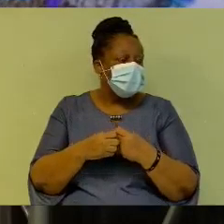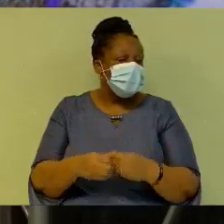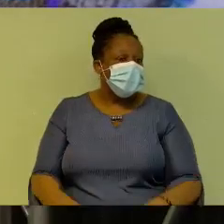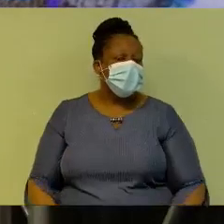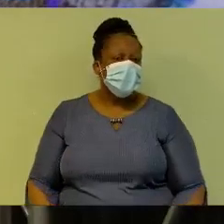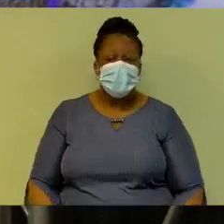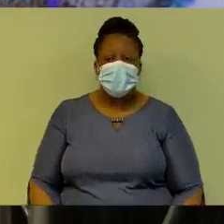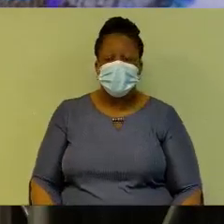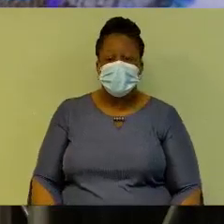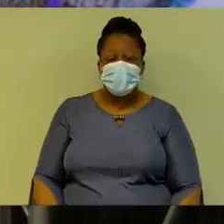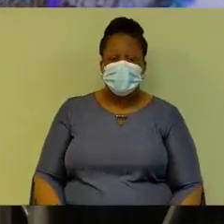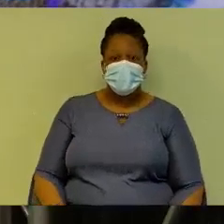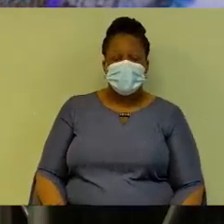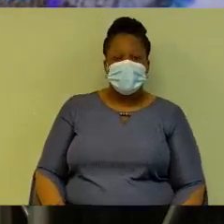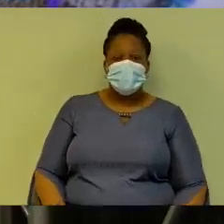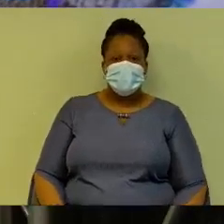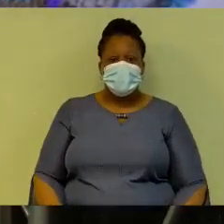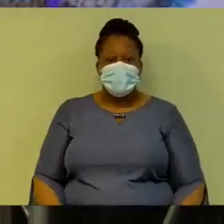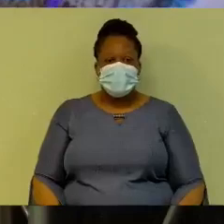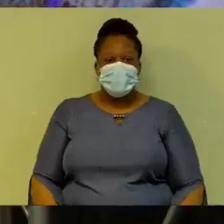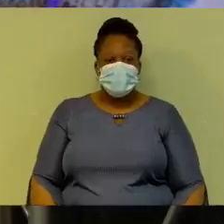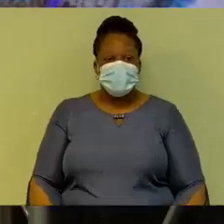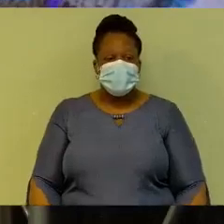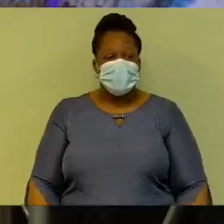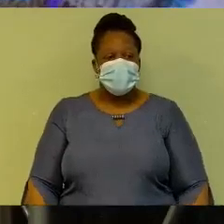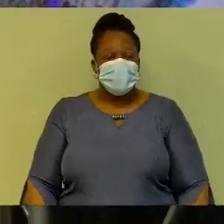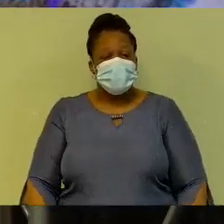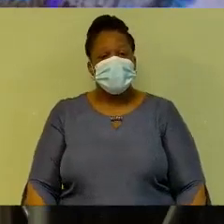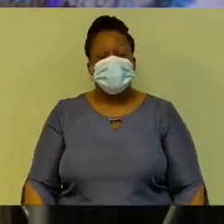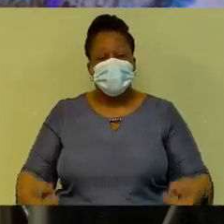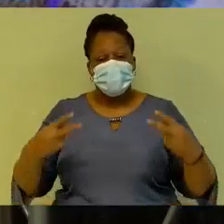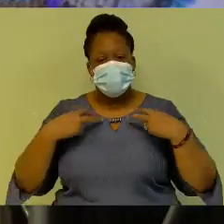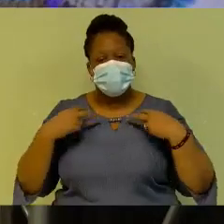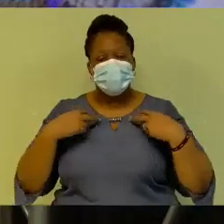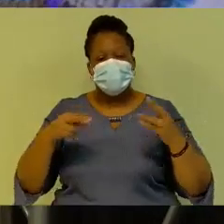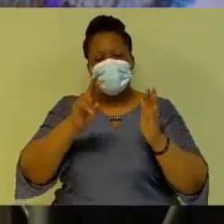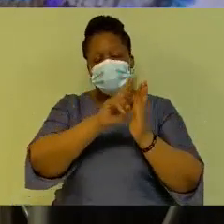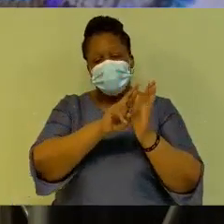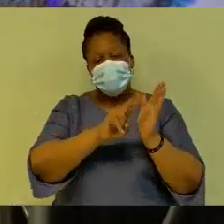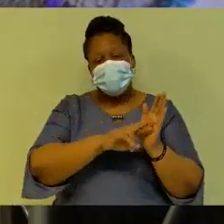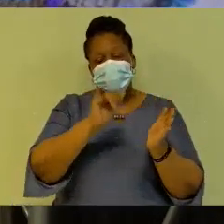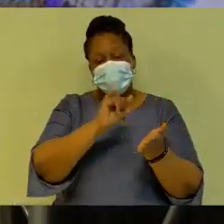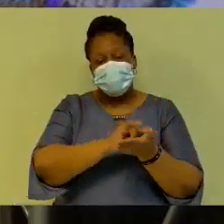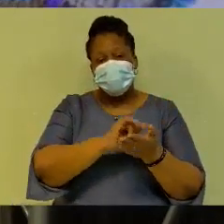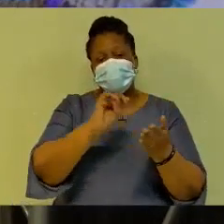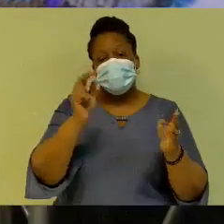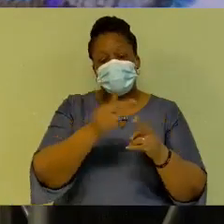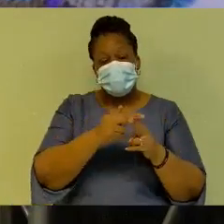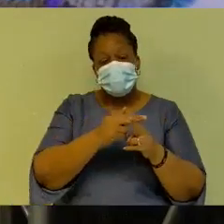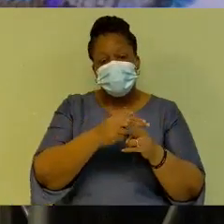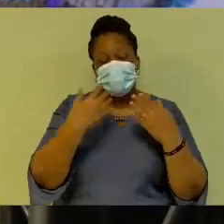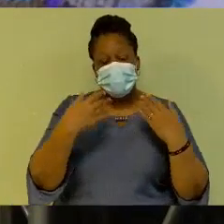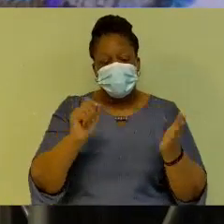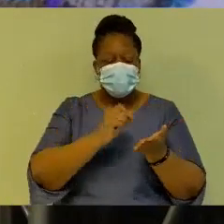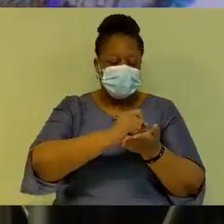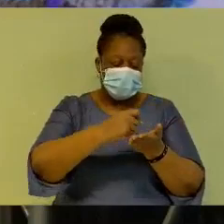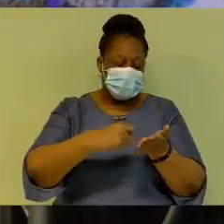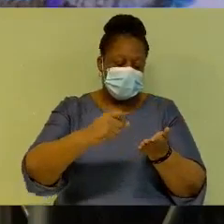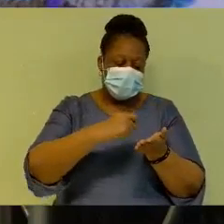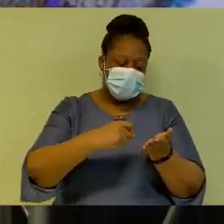B, the continued development of the national gender policy, C, the formal submission of the St. Kitts and Nevis